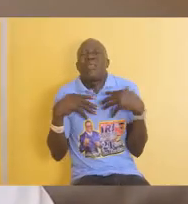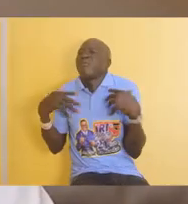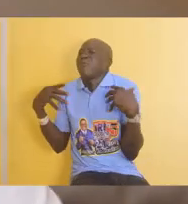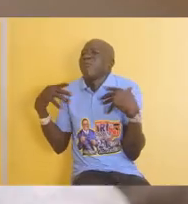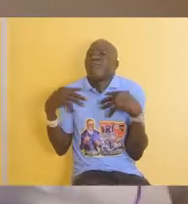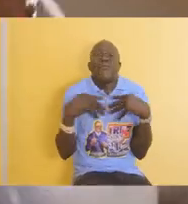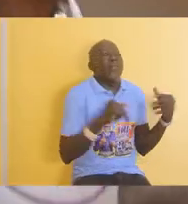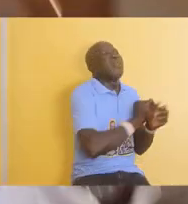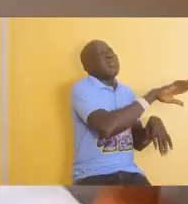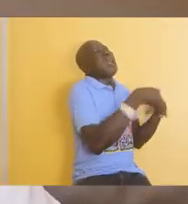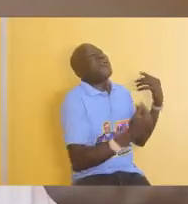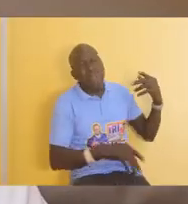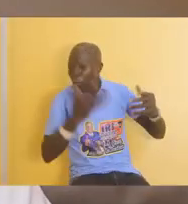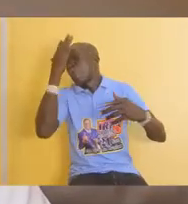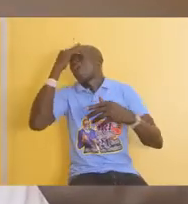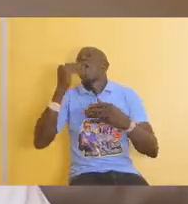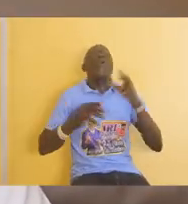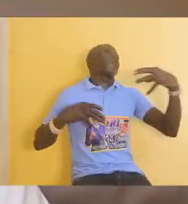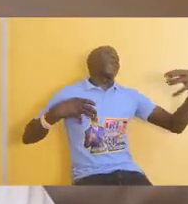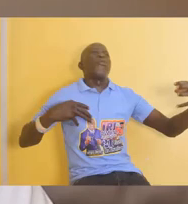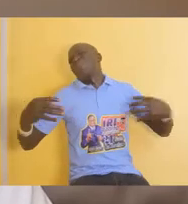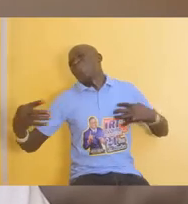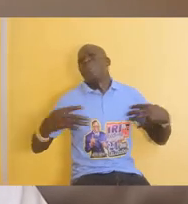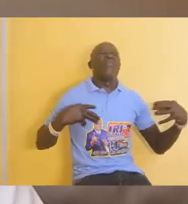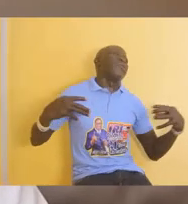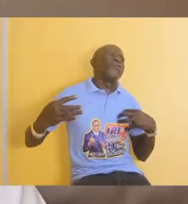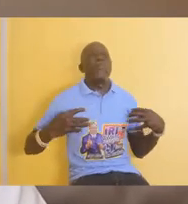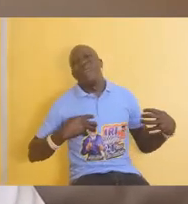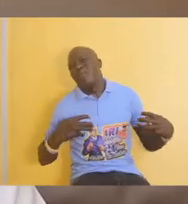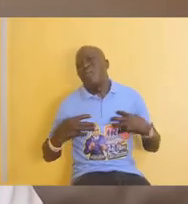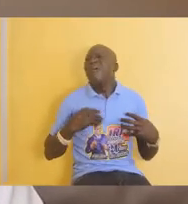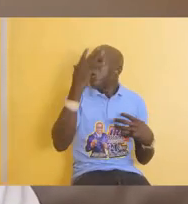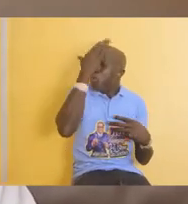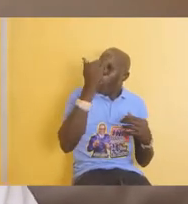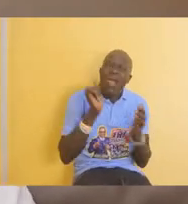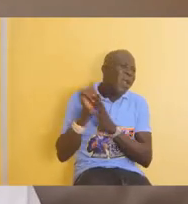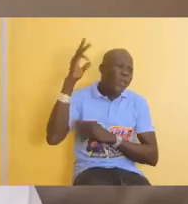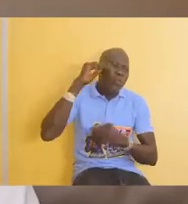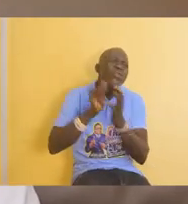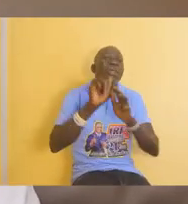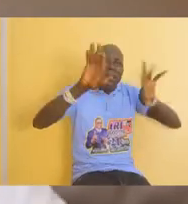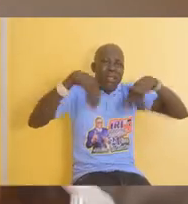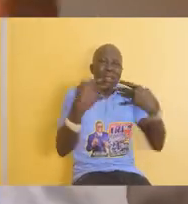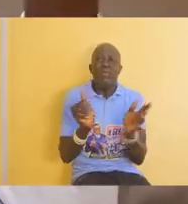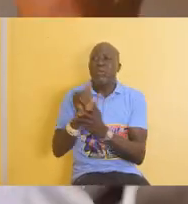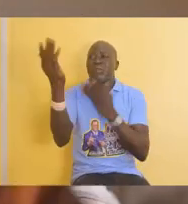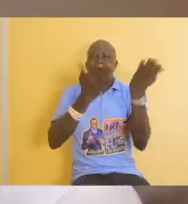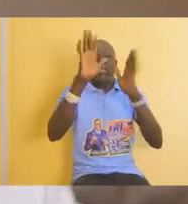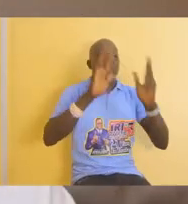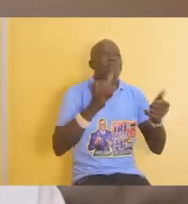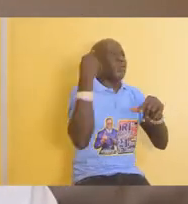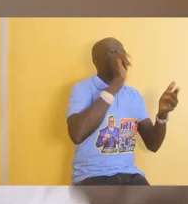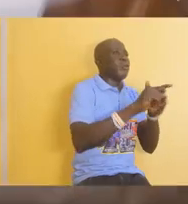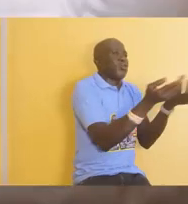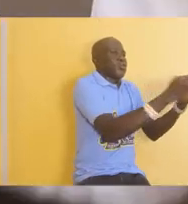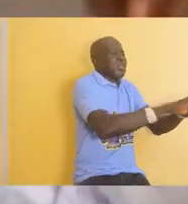were in anxiety. They were mumbling to God. They would have released us. To be in that statement. It's better